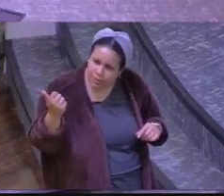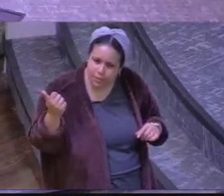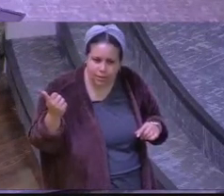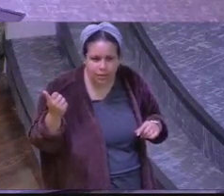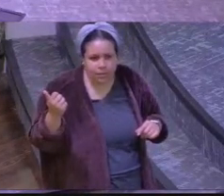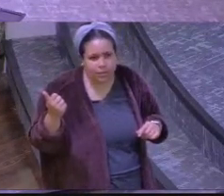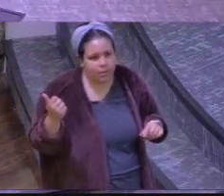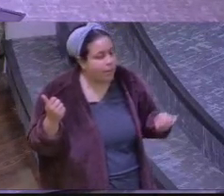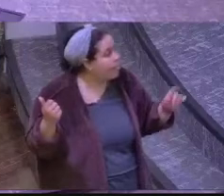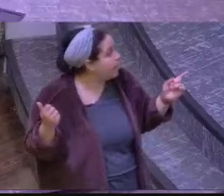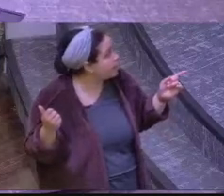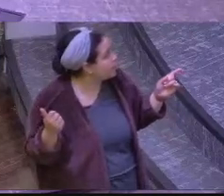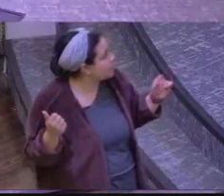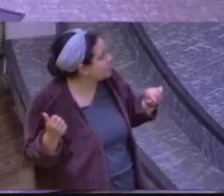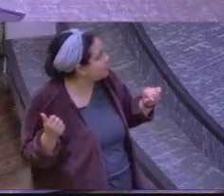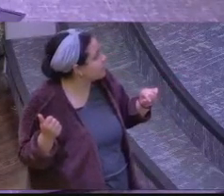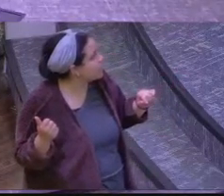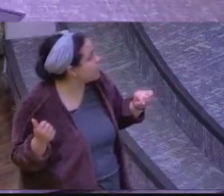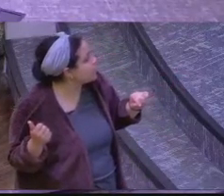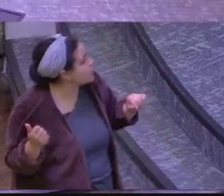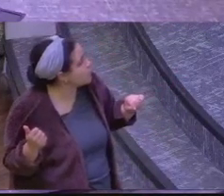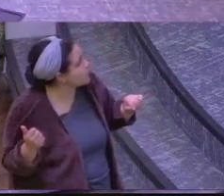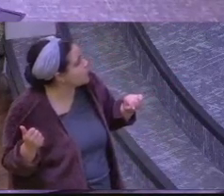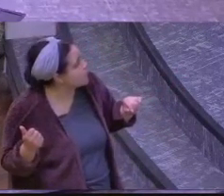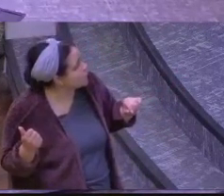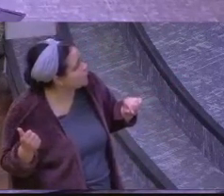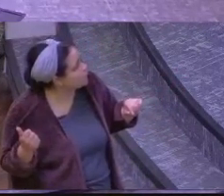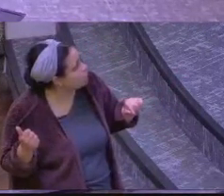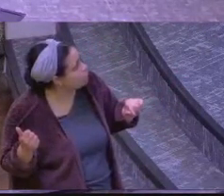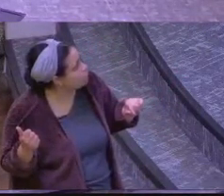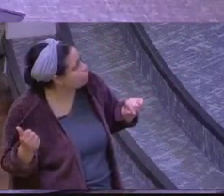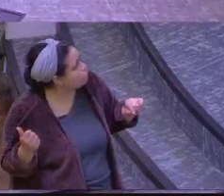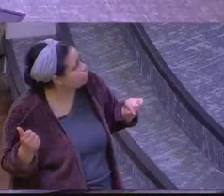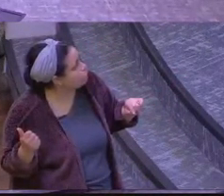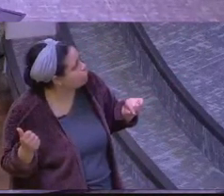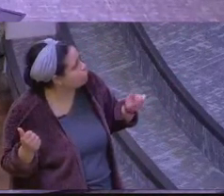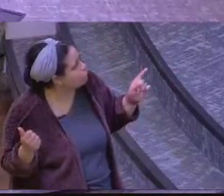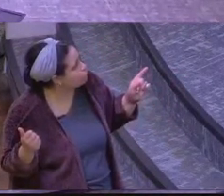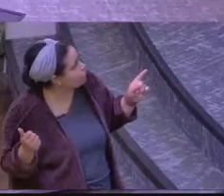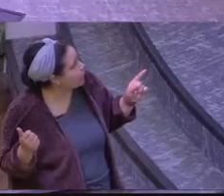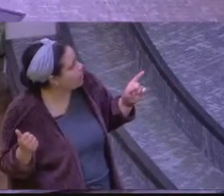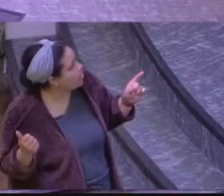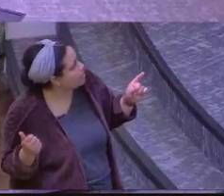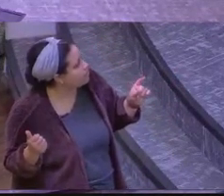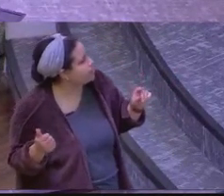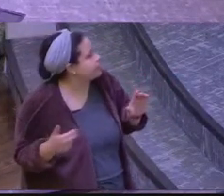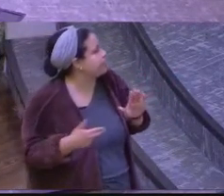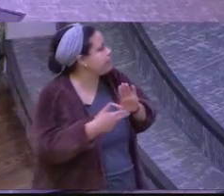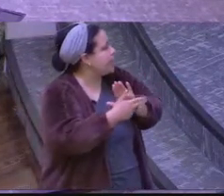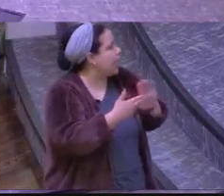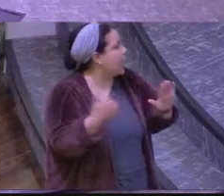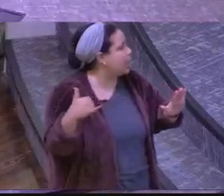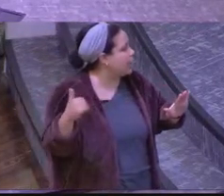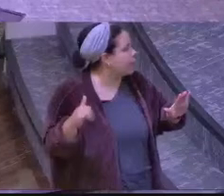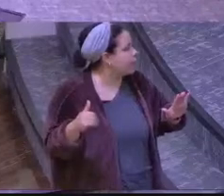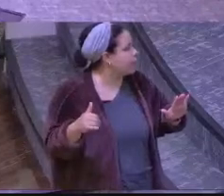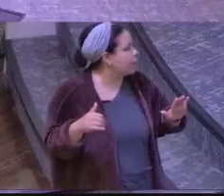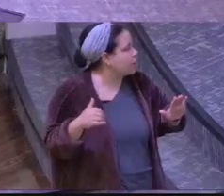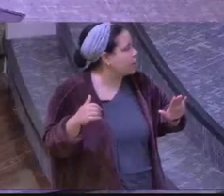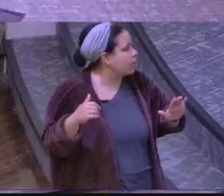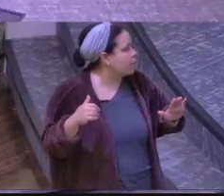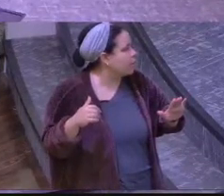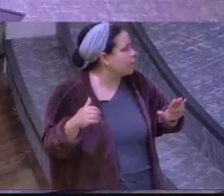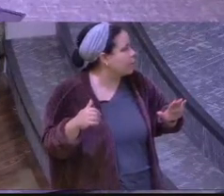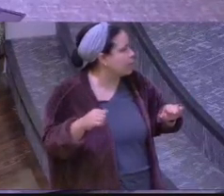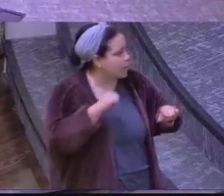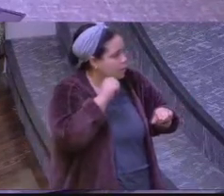do, I'm sorry, I didn't point this out when I did the slide, Dr. Yeager, is the ones that are highlighted are not currently in the budget. Okay, I can't